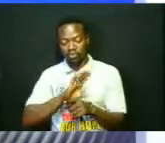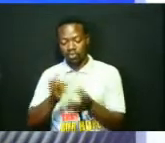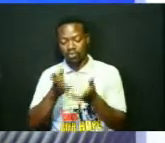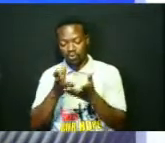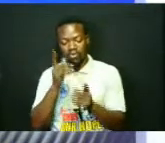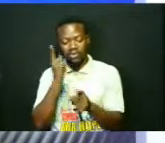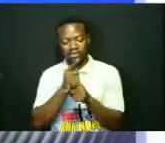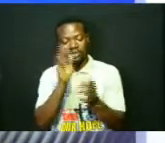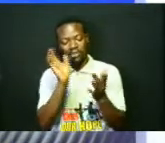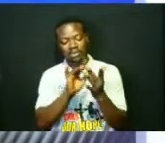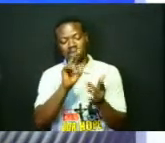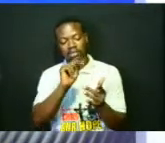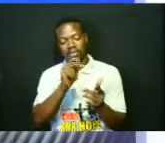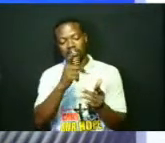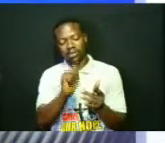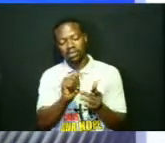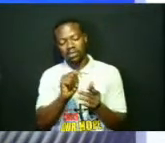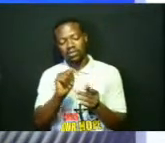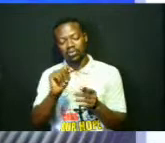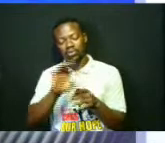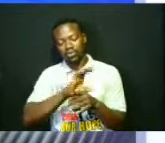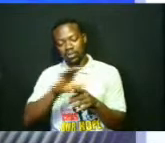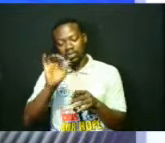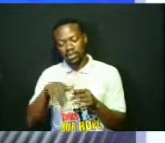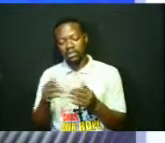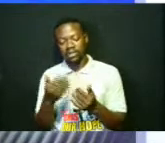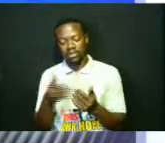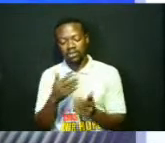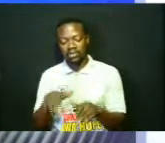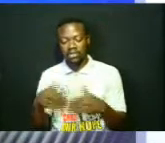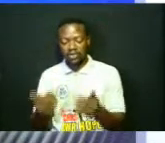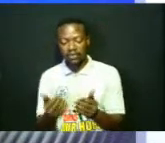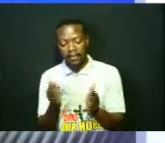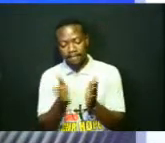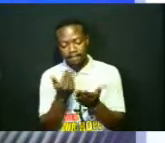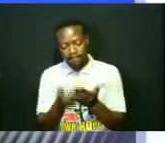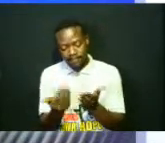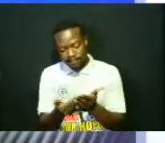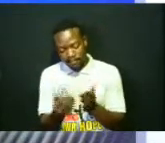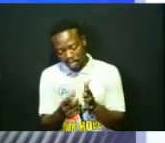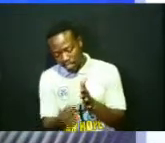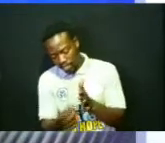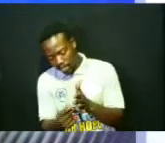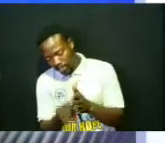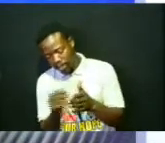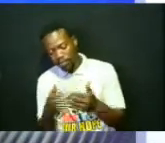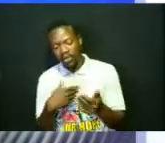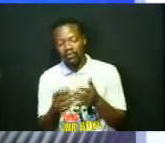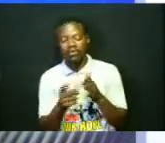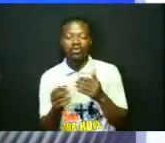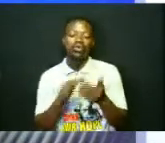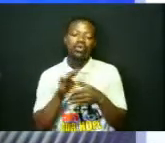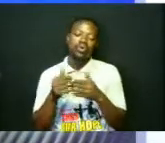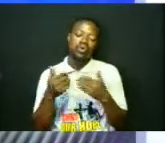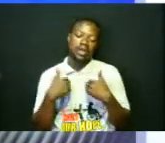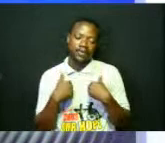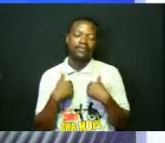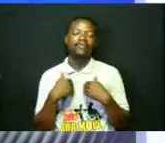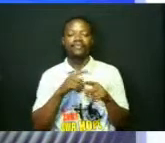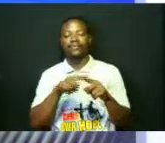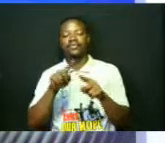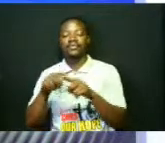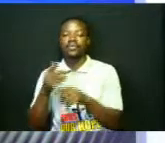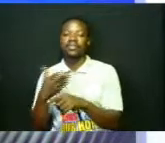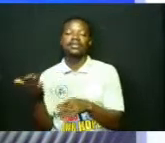computers and accessories, photocopiers, and money counting machines. Next Computers is second to none when it comes to